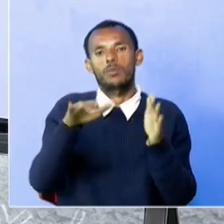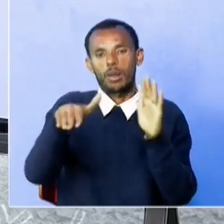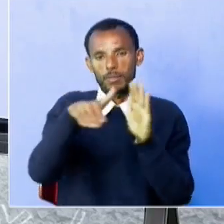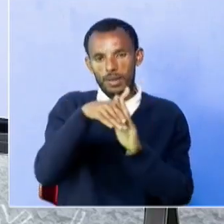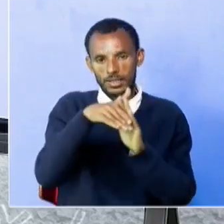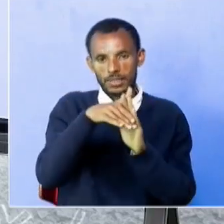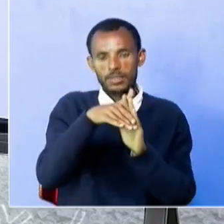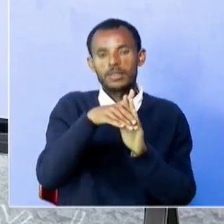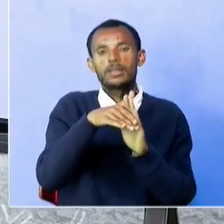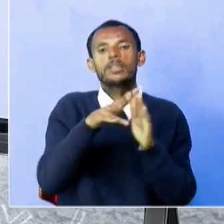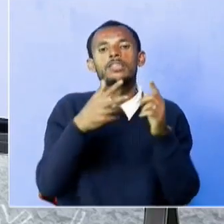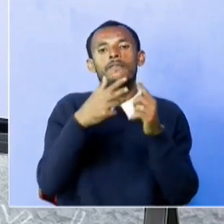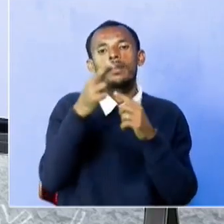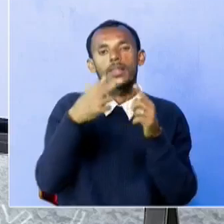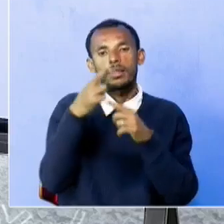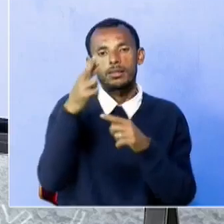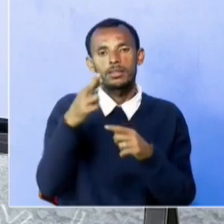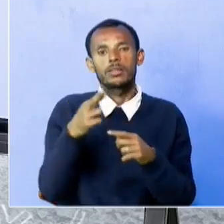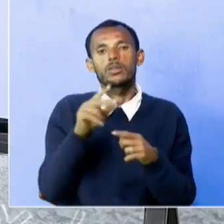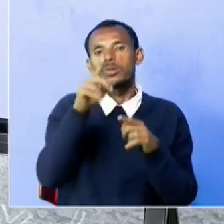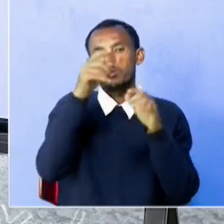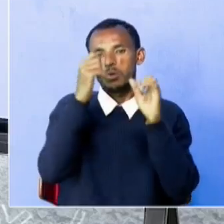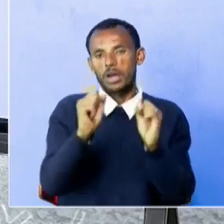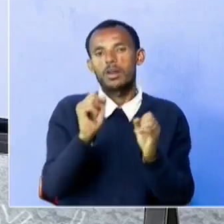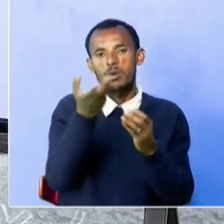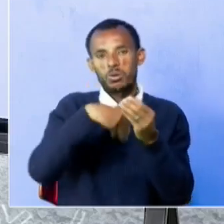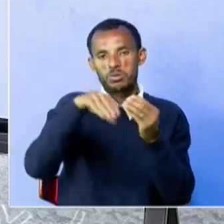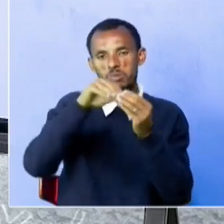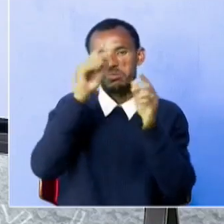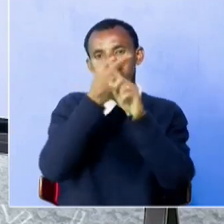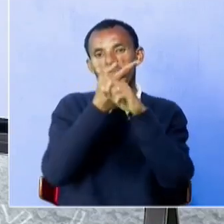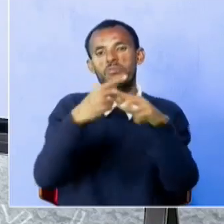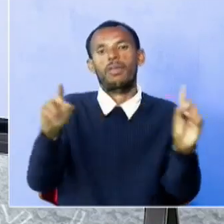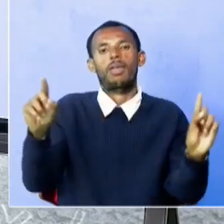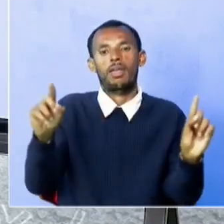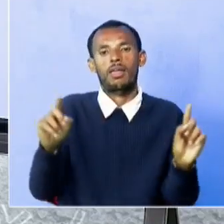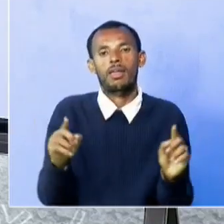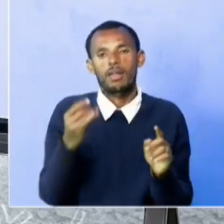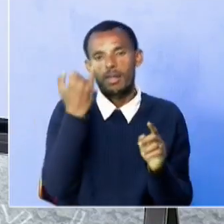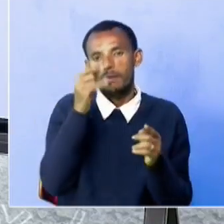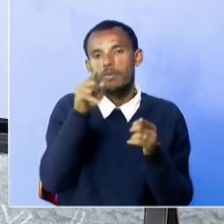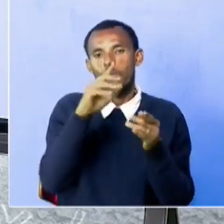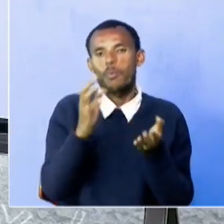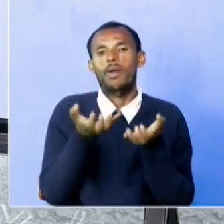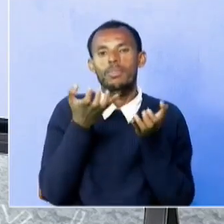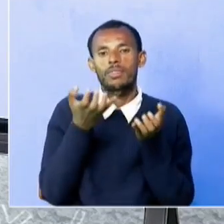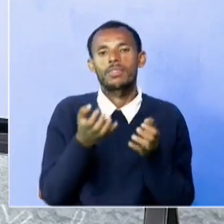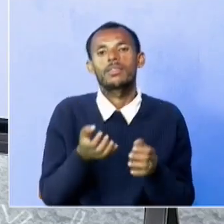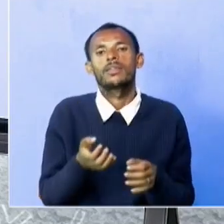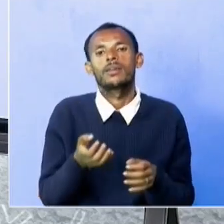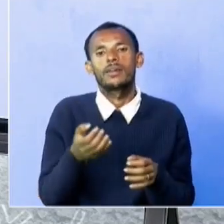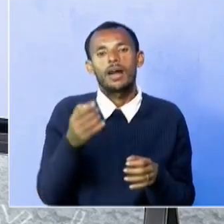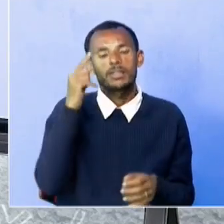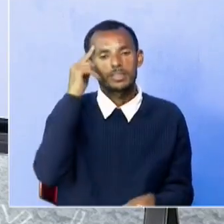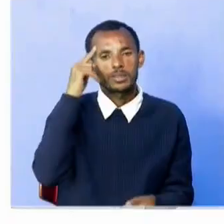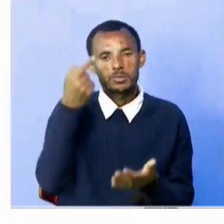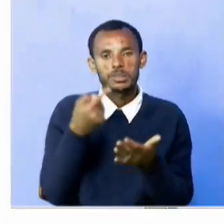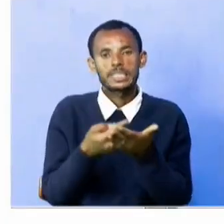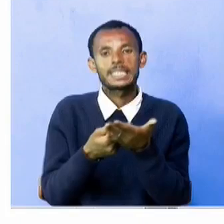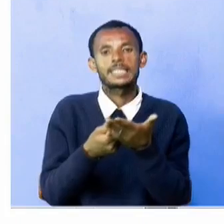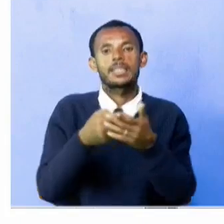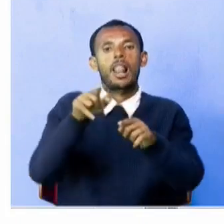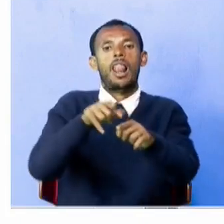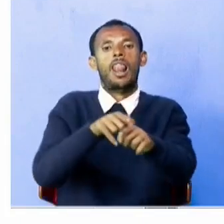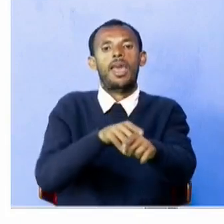the vertices, but you can also make it free if you want. Assume this length